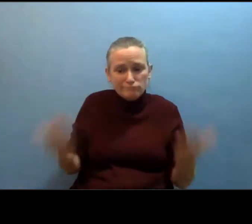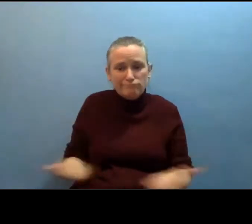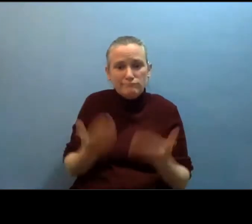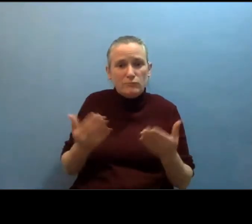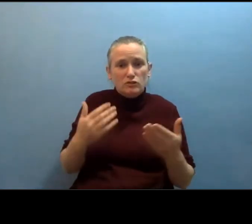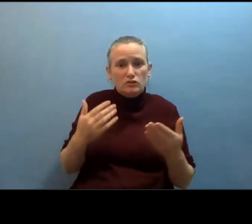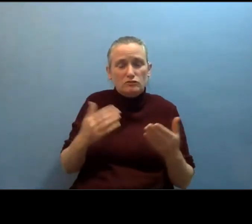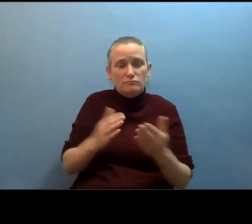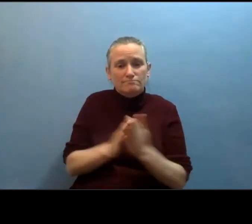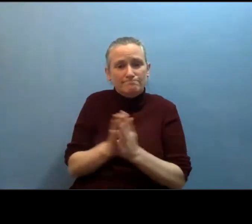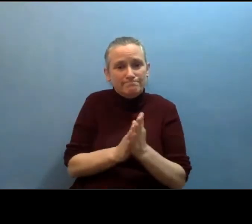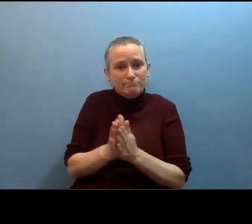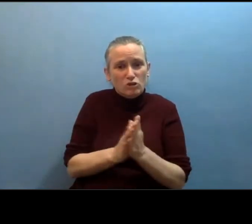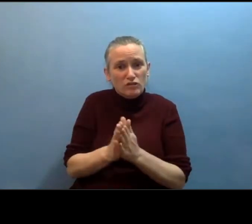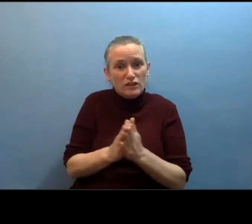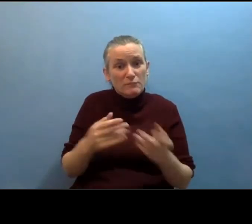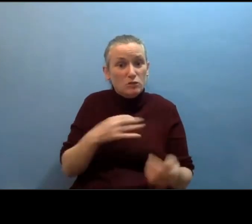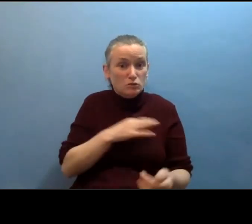Mm-hmm.